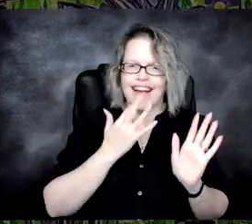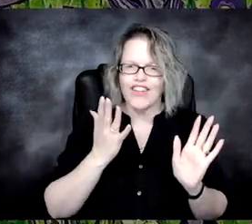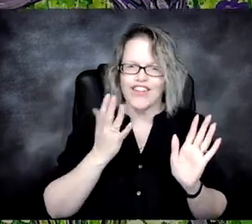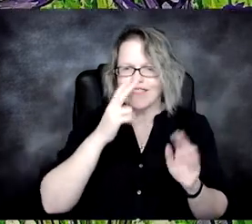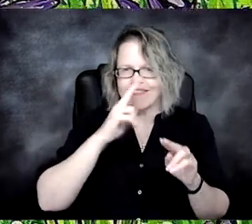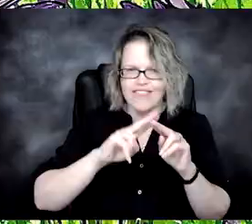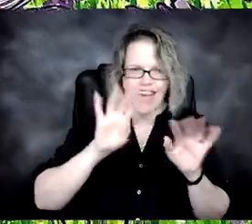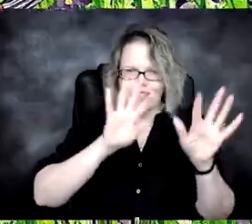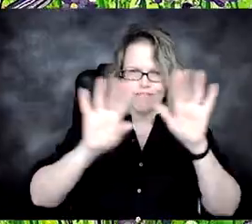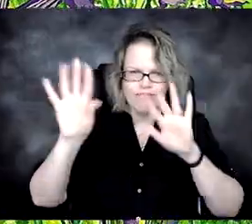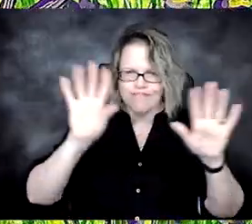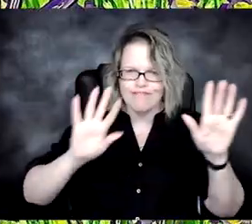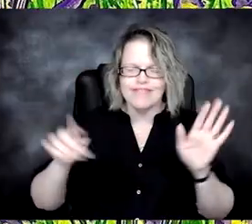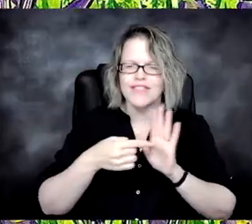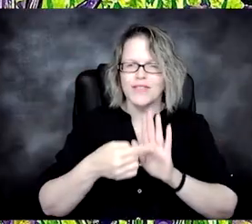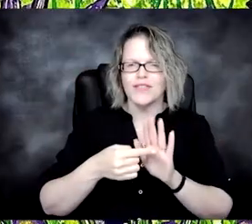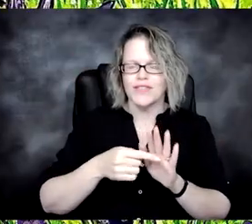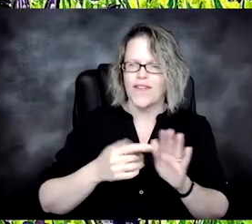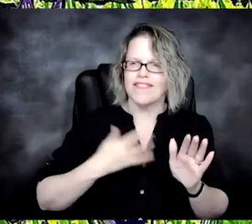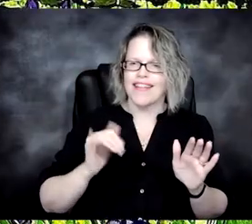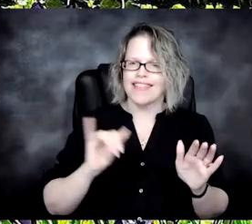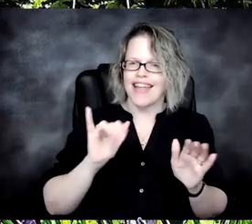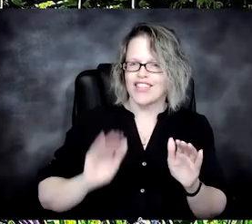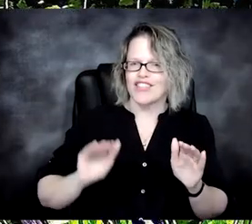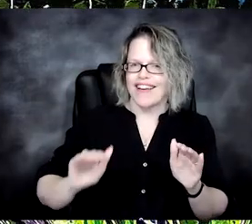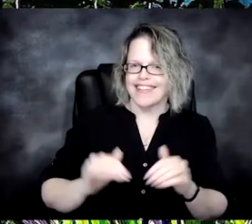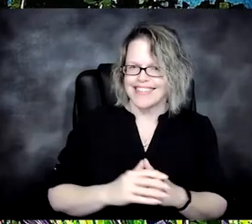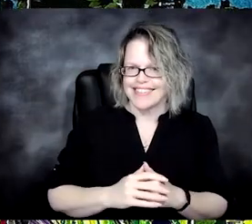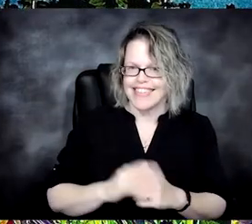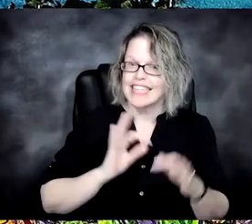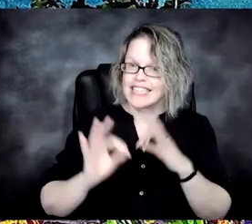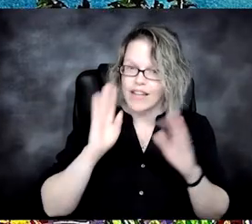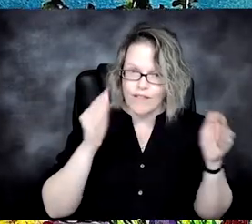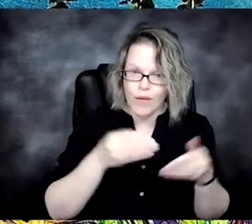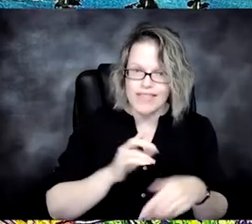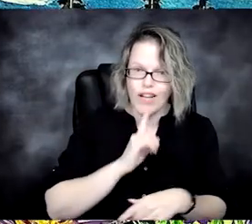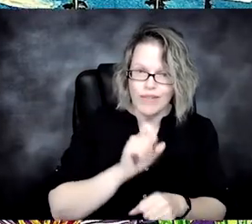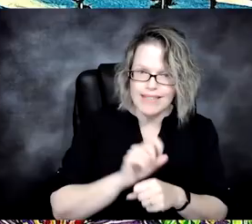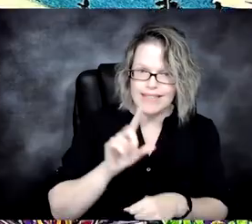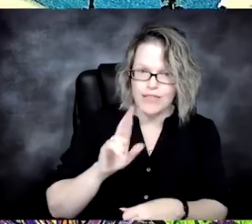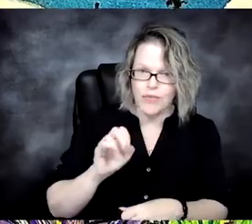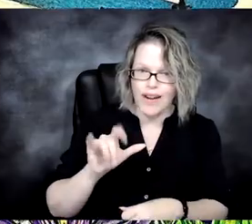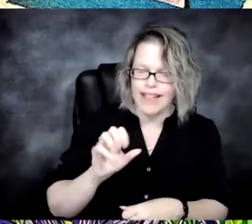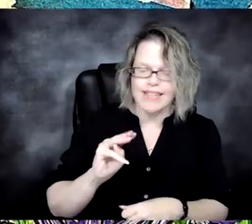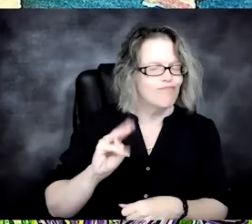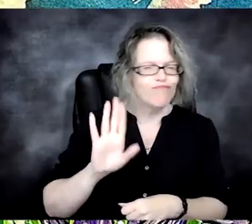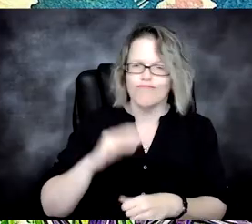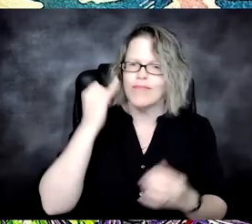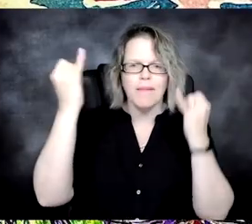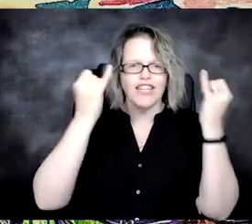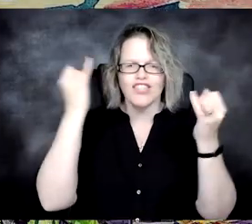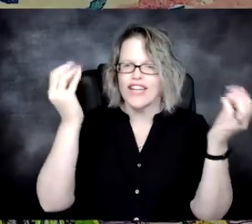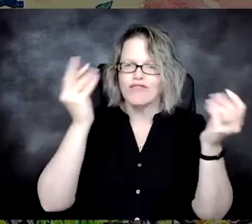whimsical patterns to portray a childlike perspective. Instead of focusing on realism, I let my imagination run wild and see where it